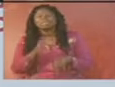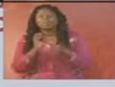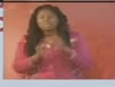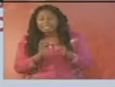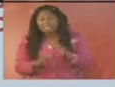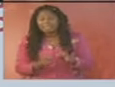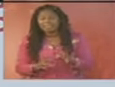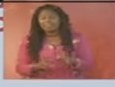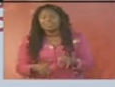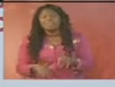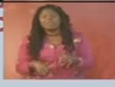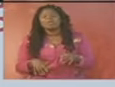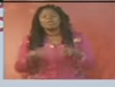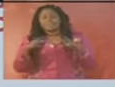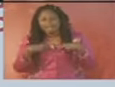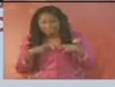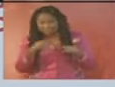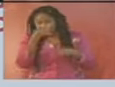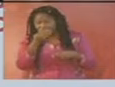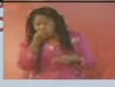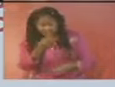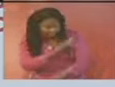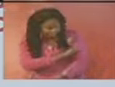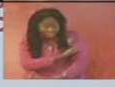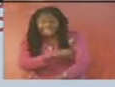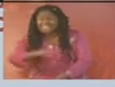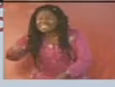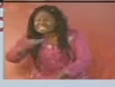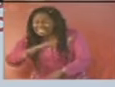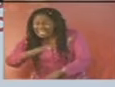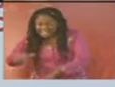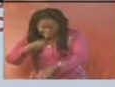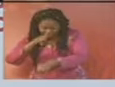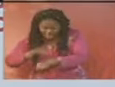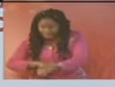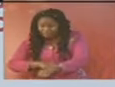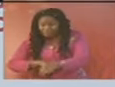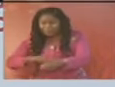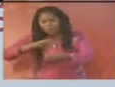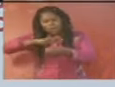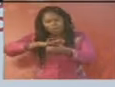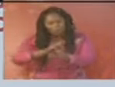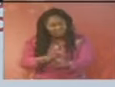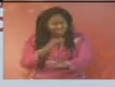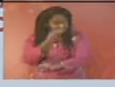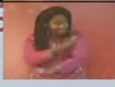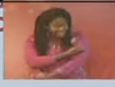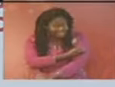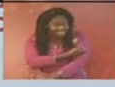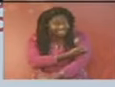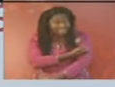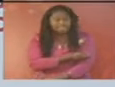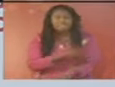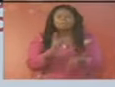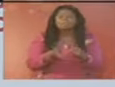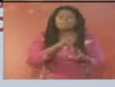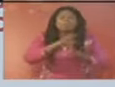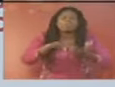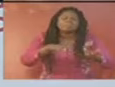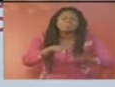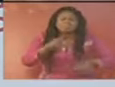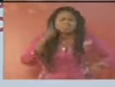received a vaccine last week, but that's the flu vaccine. Does that immunize me against COVID and vice